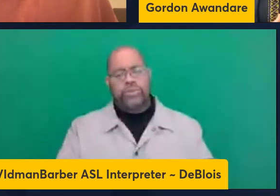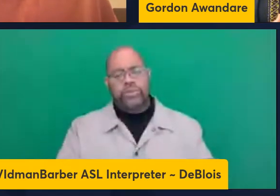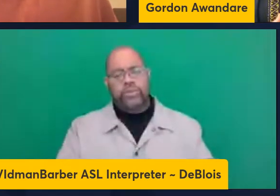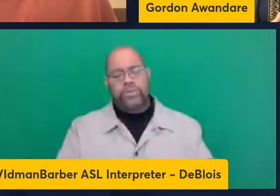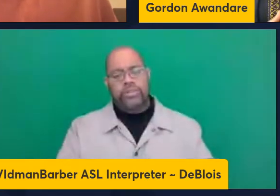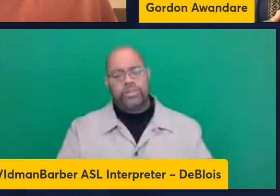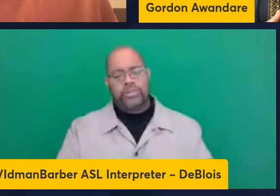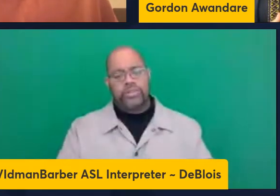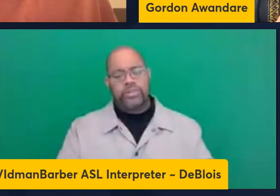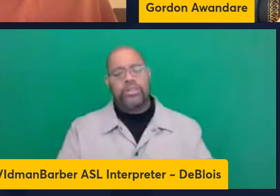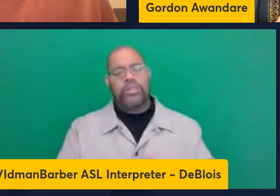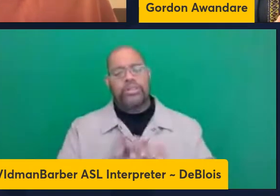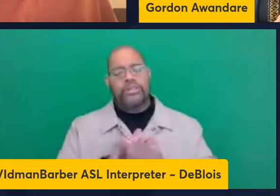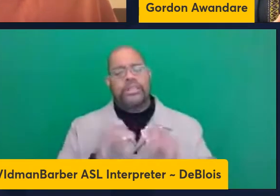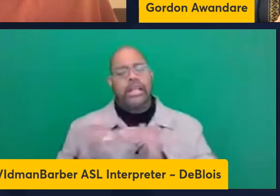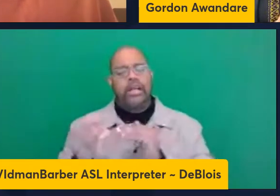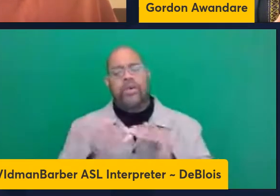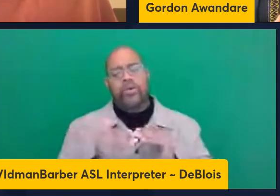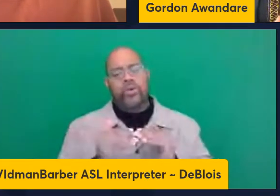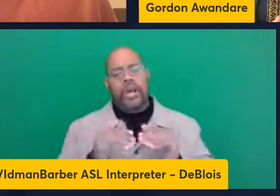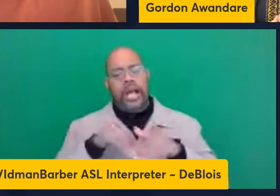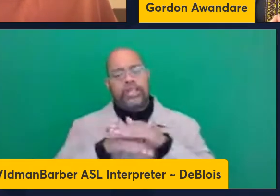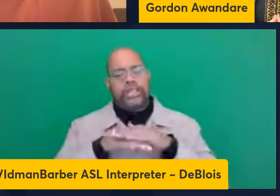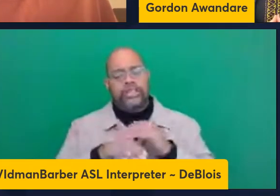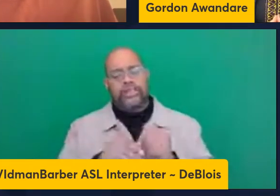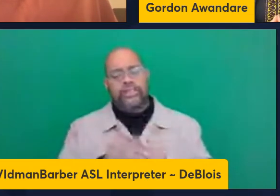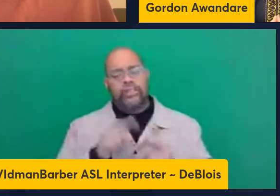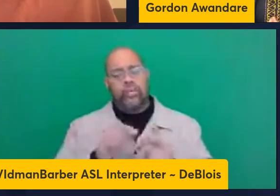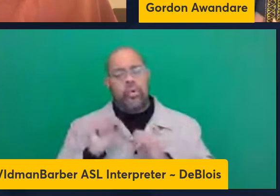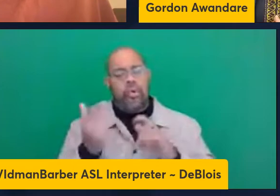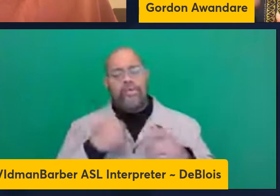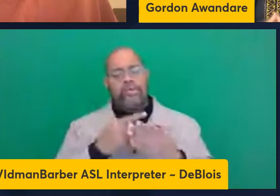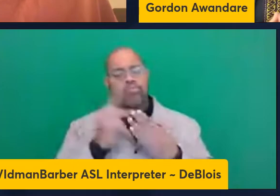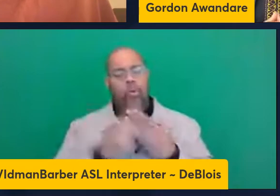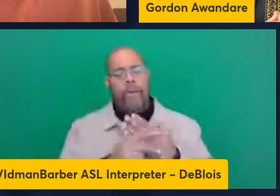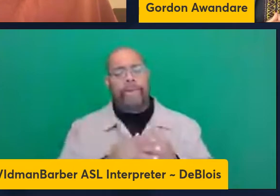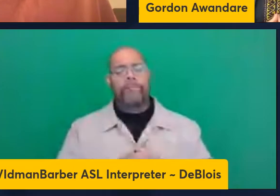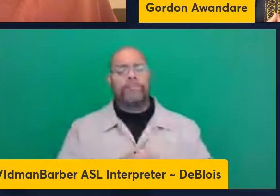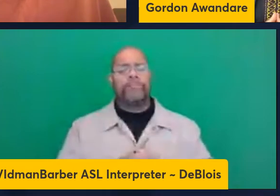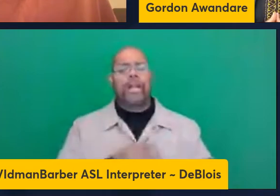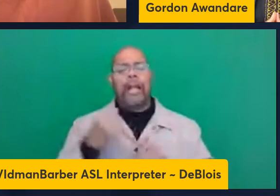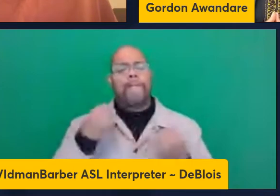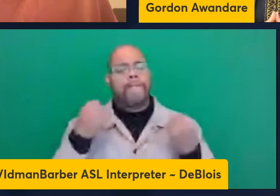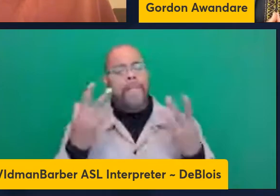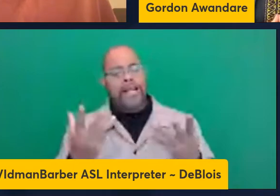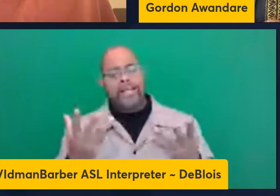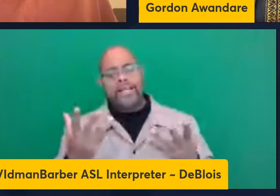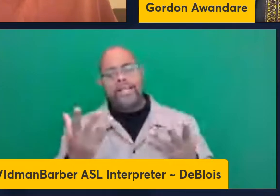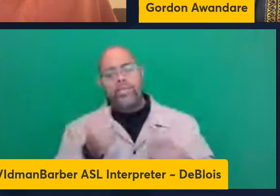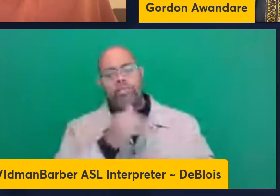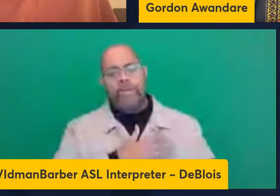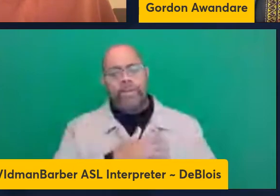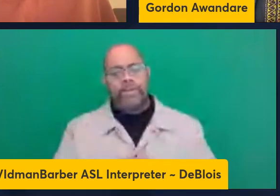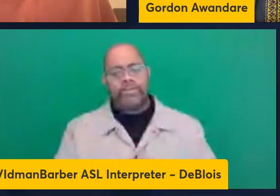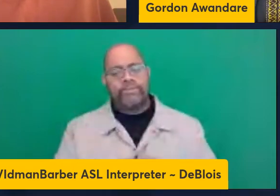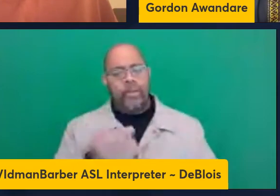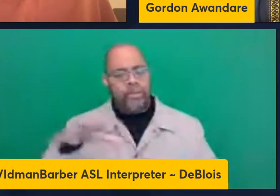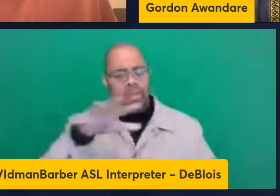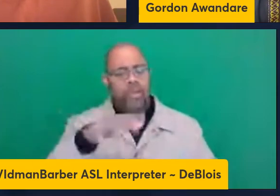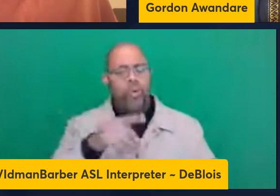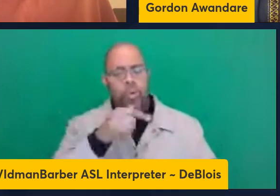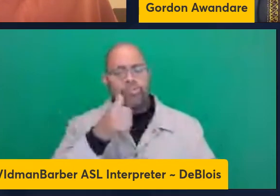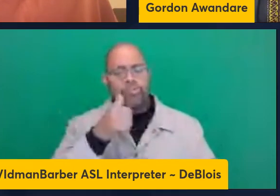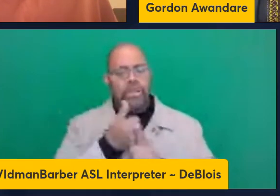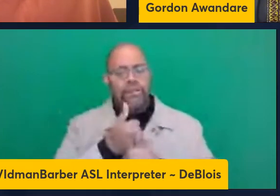there's equitable access to all our programs. And there are many women out there who have gone